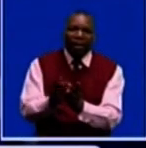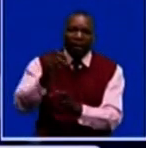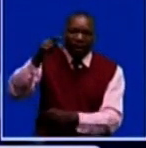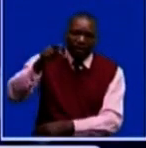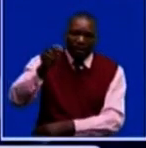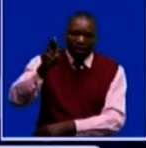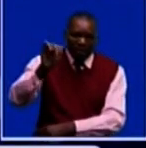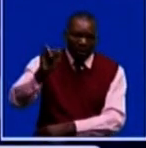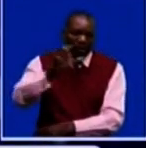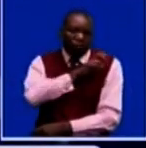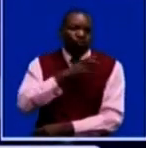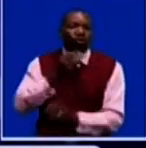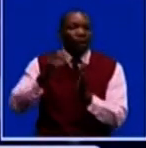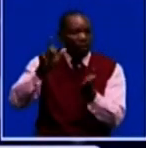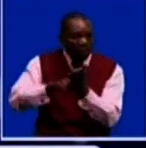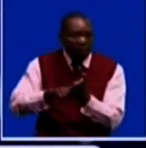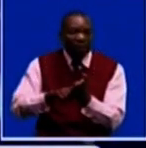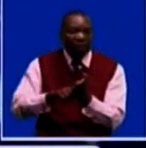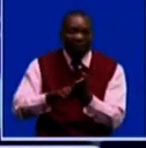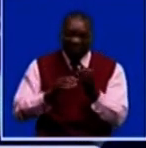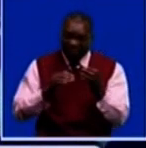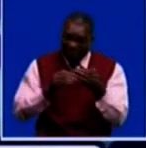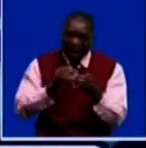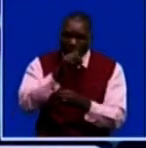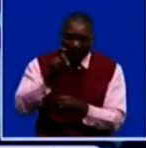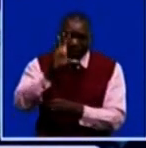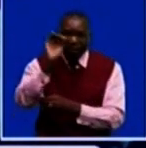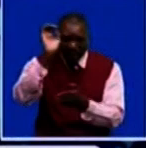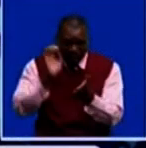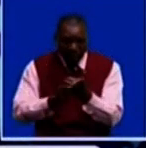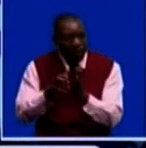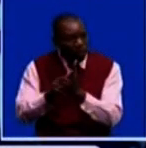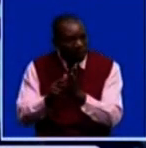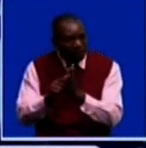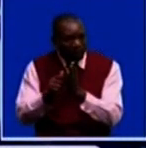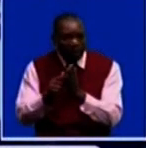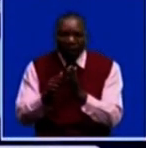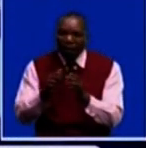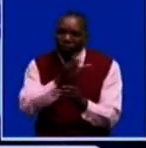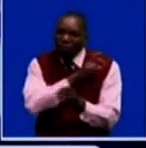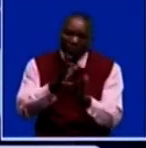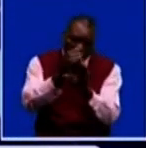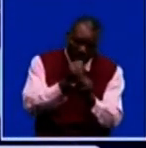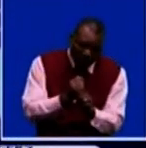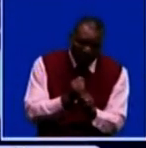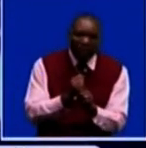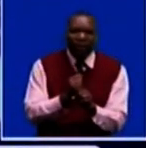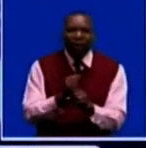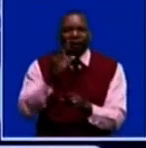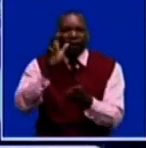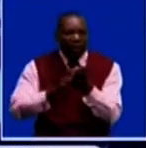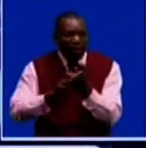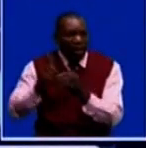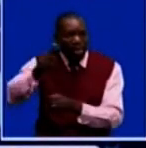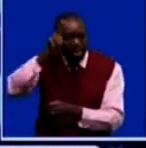Nelson Pui says police have recovered almost 150,000 kwacha and 3,100 United States dollars